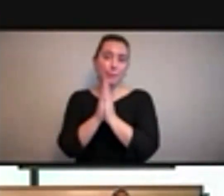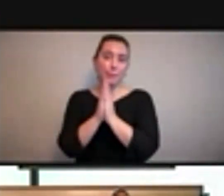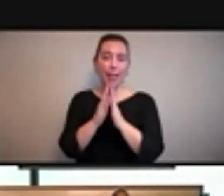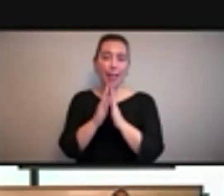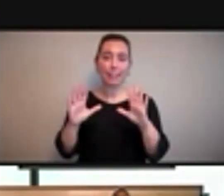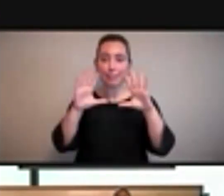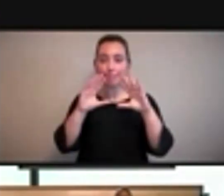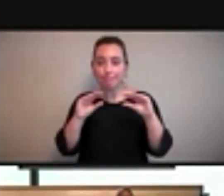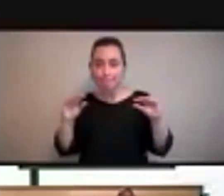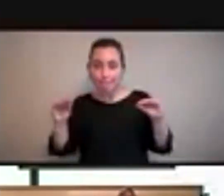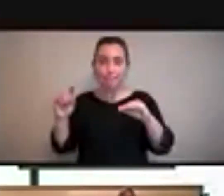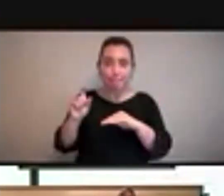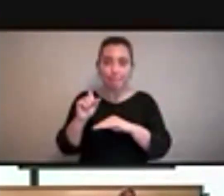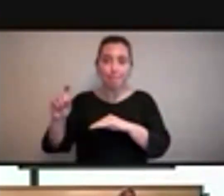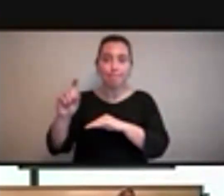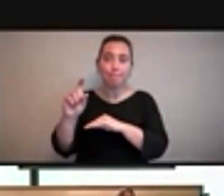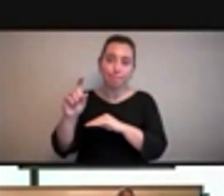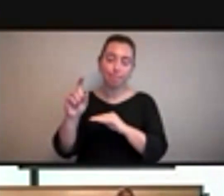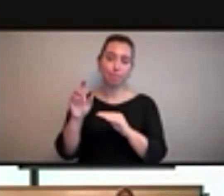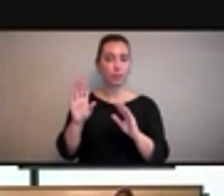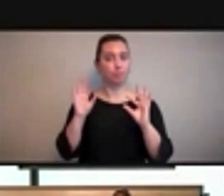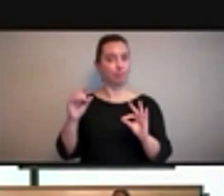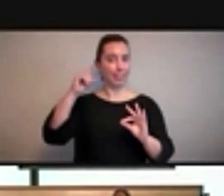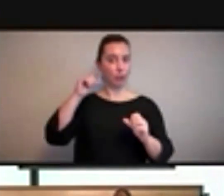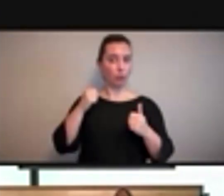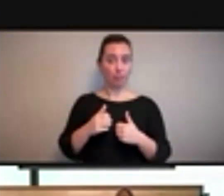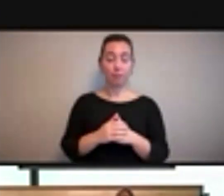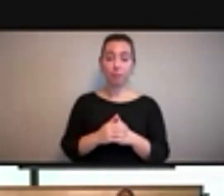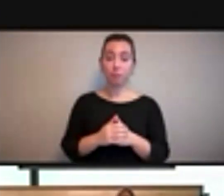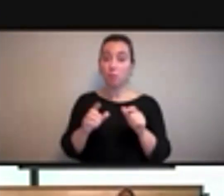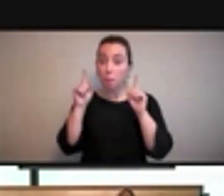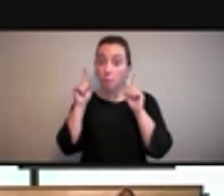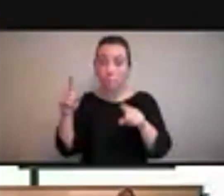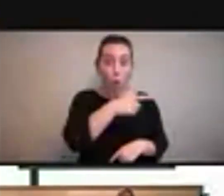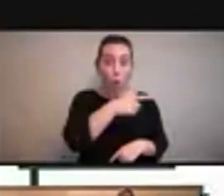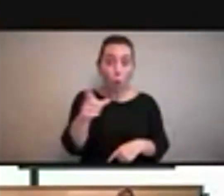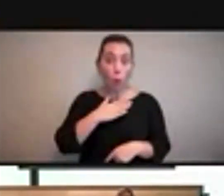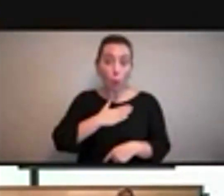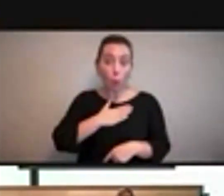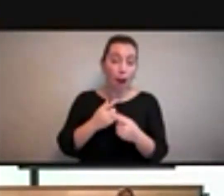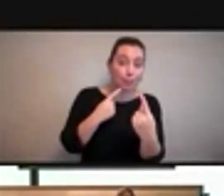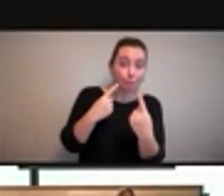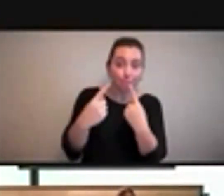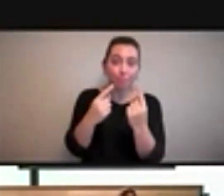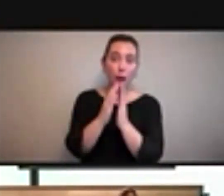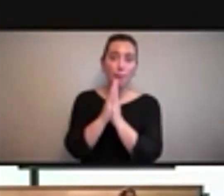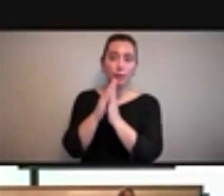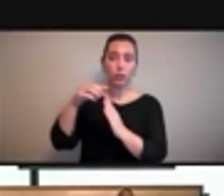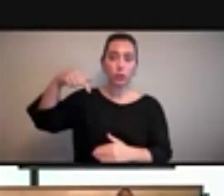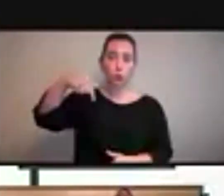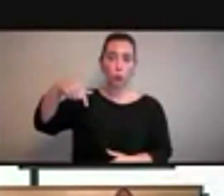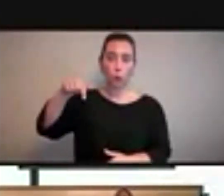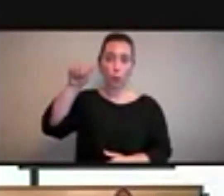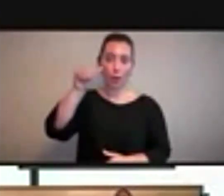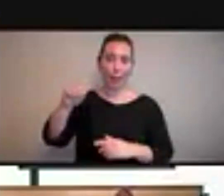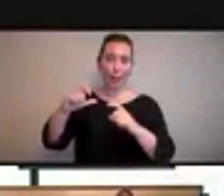Although we have muted your microphones online, we do want to hear from you. So please do use the Q&A function. Except for this introduction and the